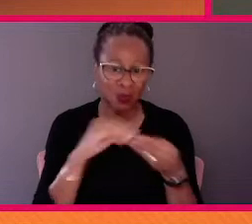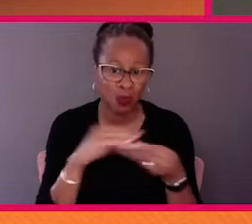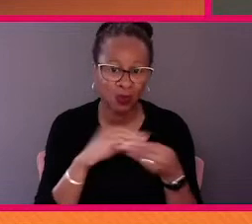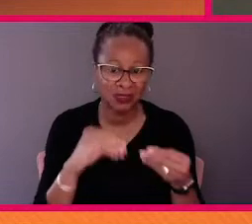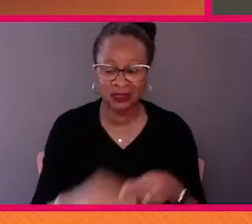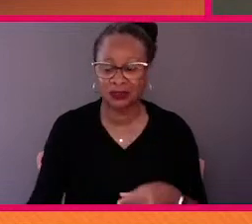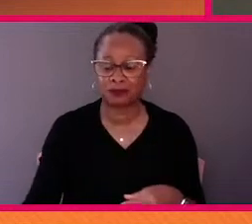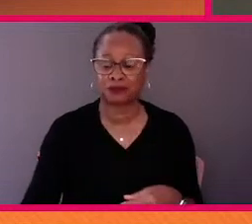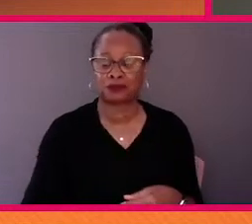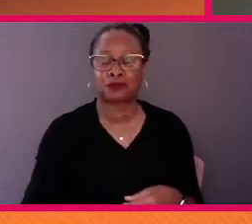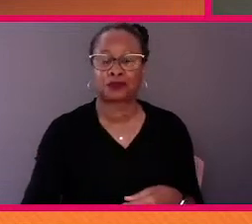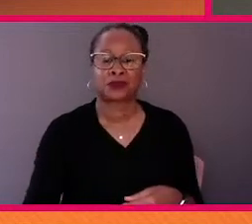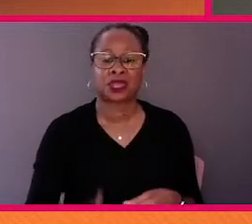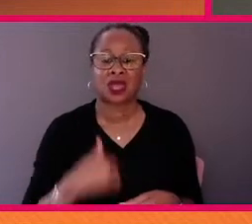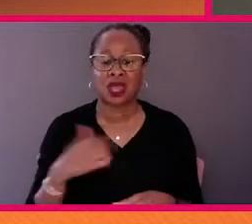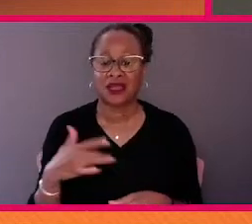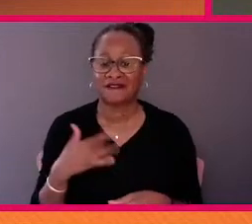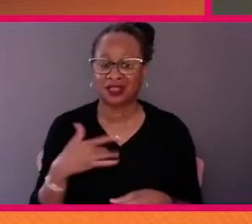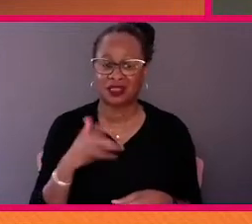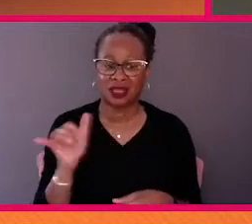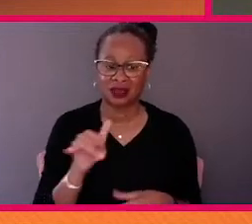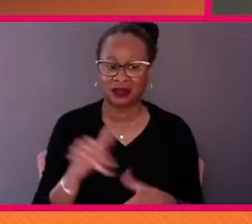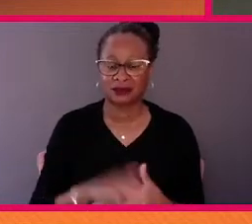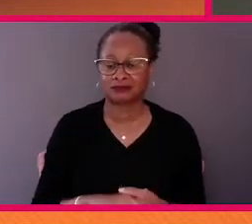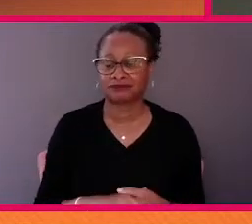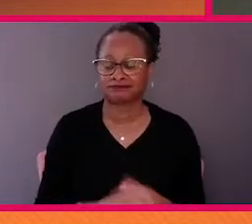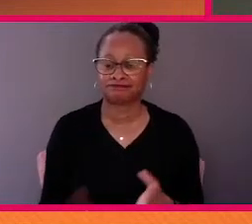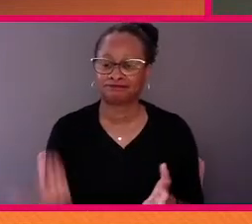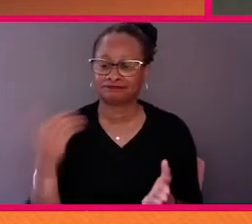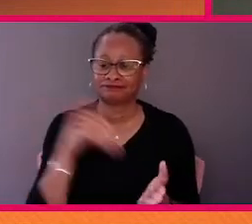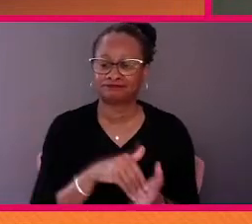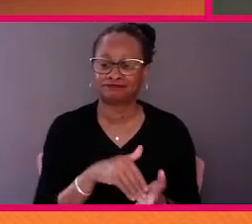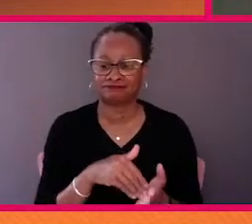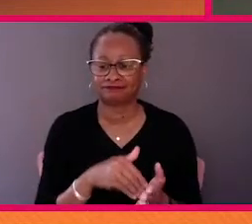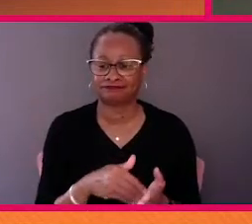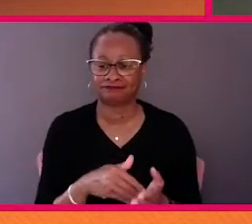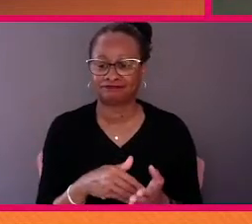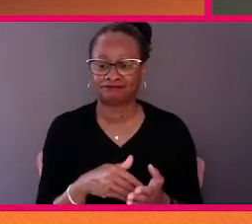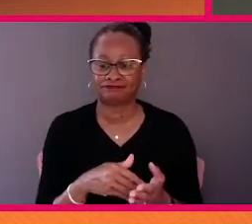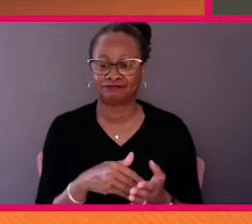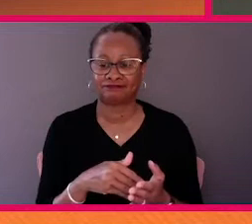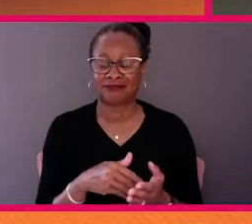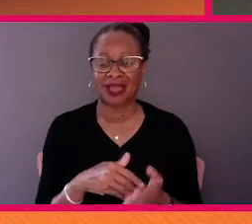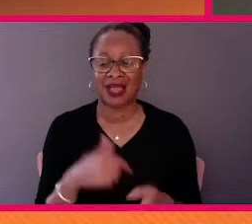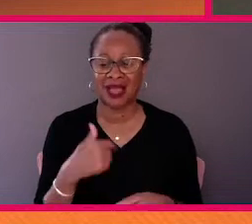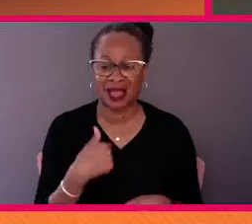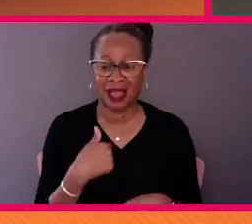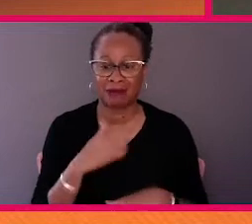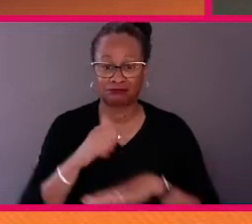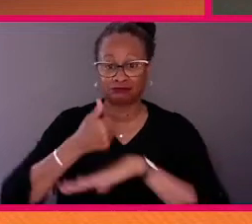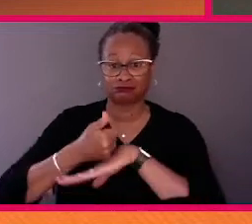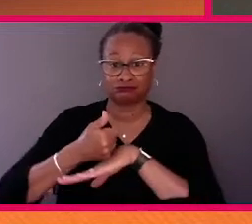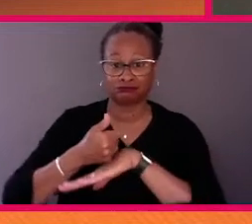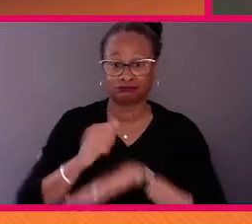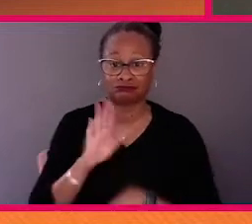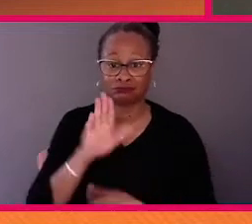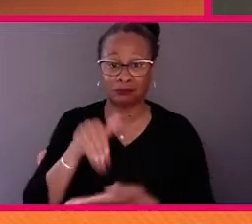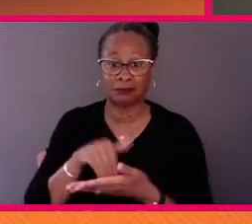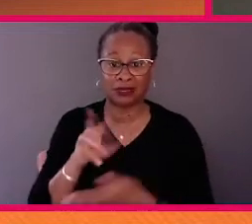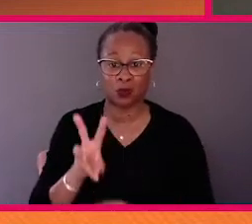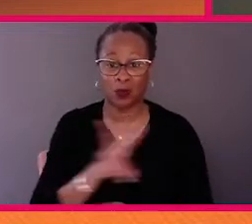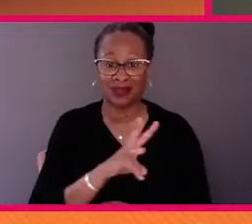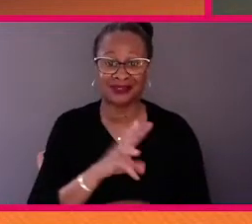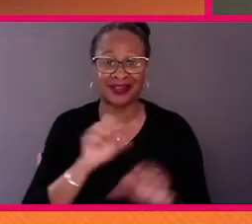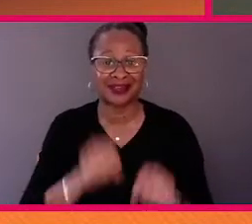I feel like, again, like that I'm based in the Midwest, so I can tell a story from